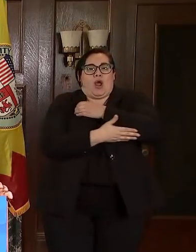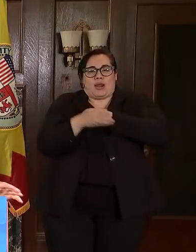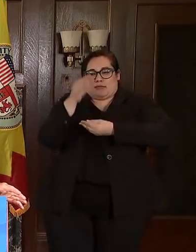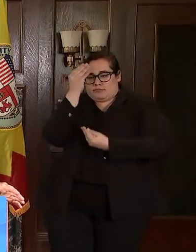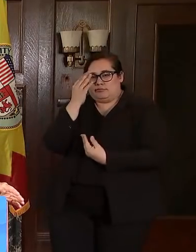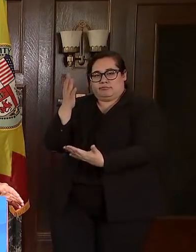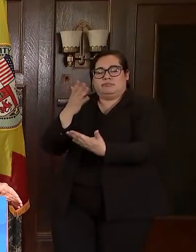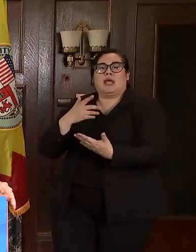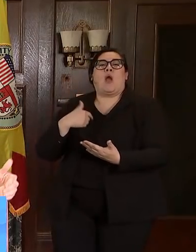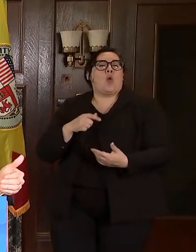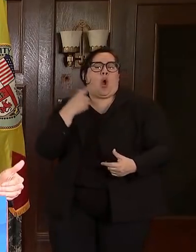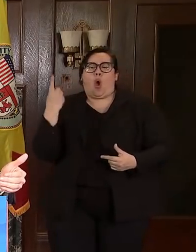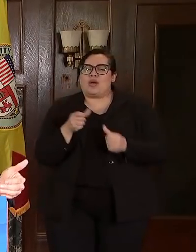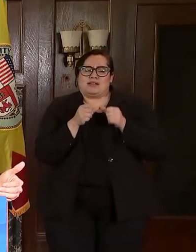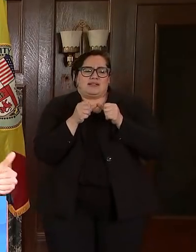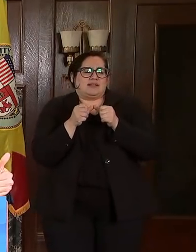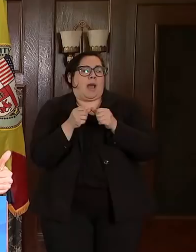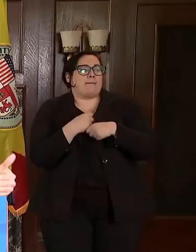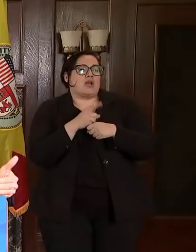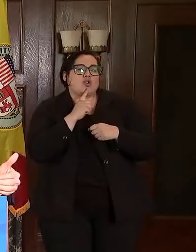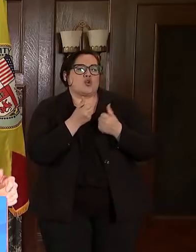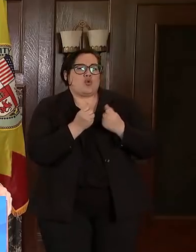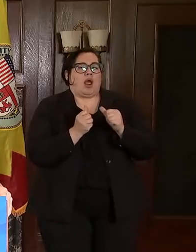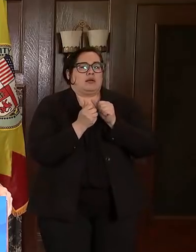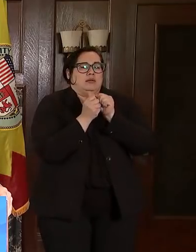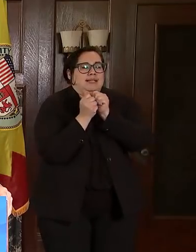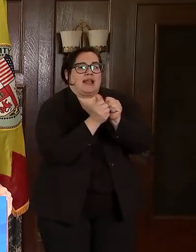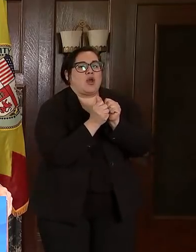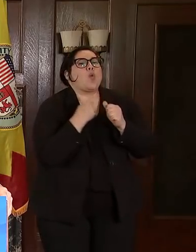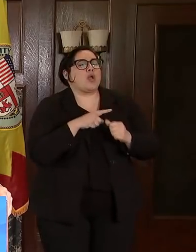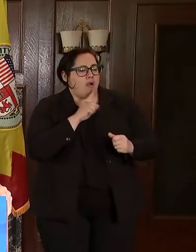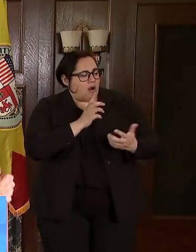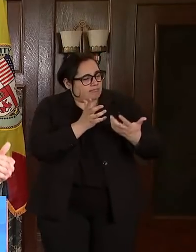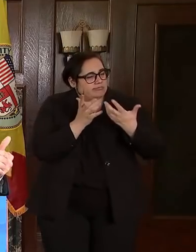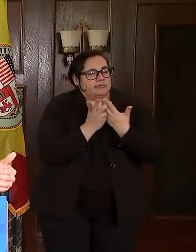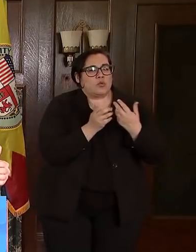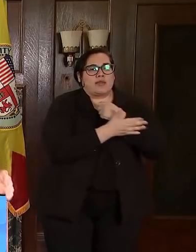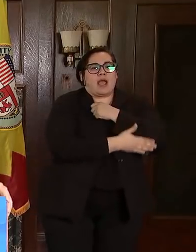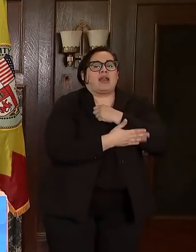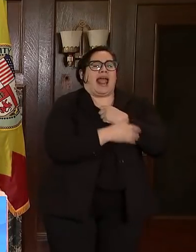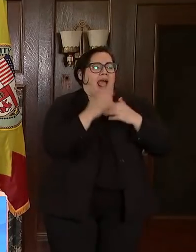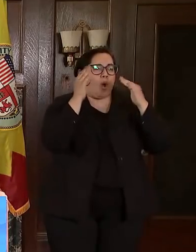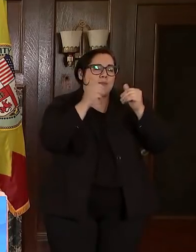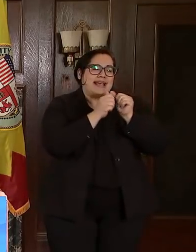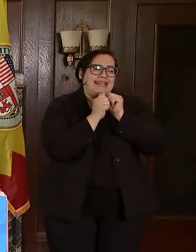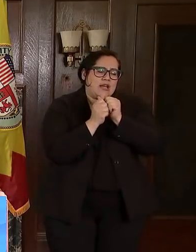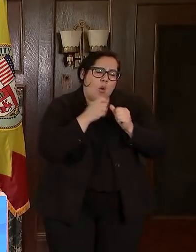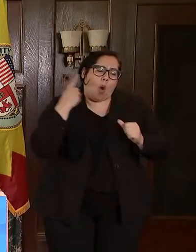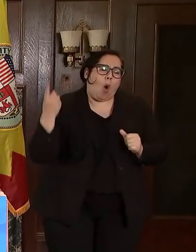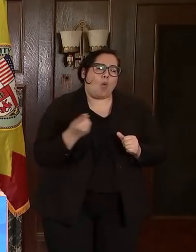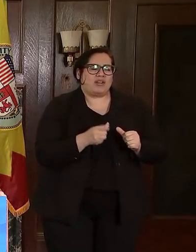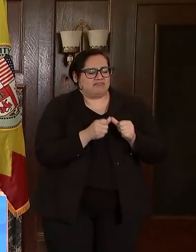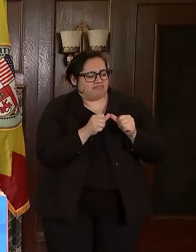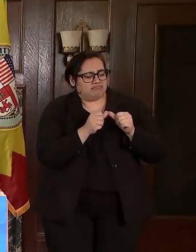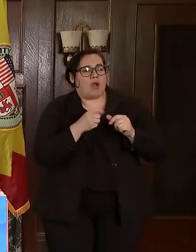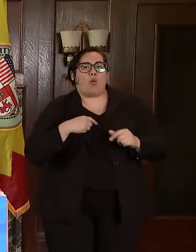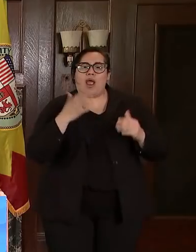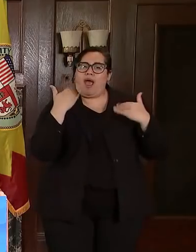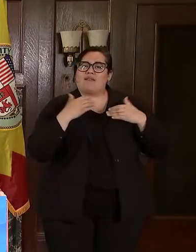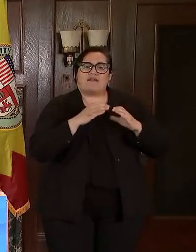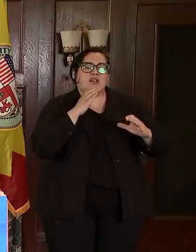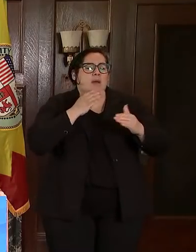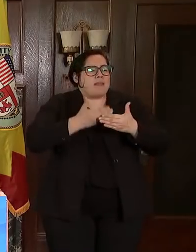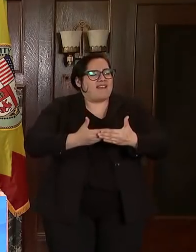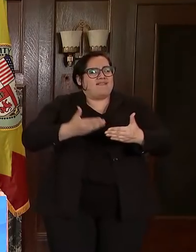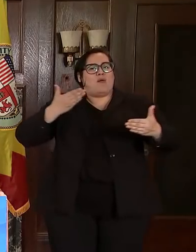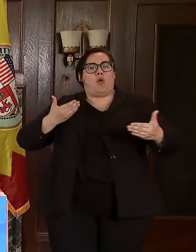we're constantly trying to make sure we march together. So we are in alignment with the county, hope to continue to always be, and we have those conversations long before to make